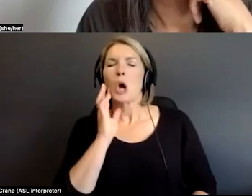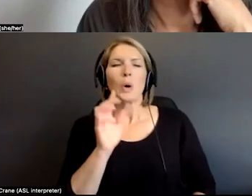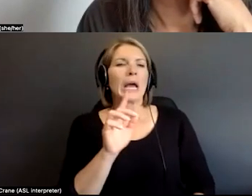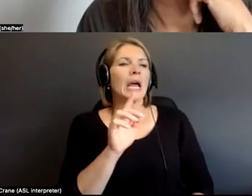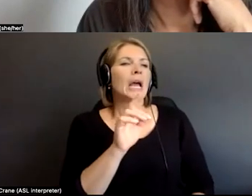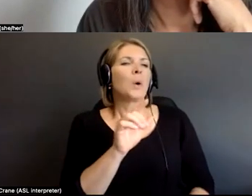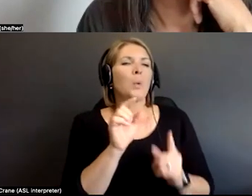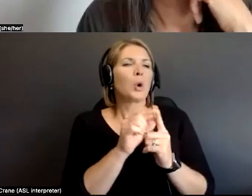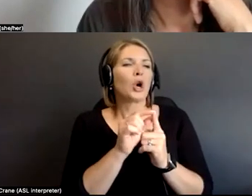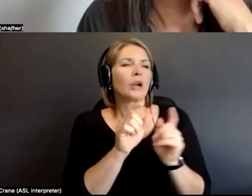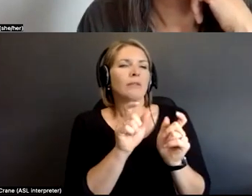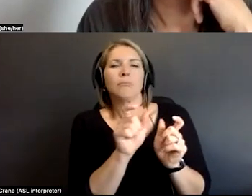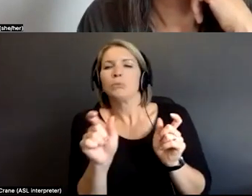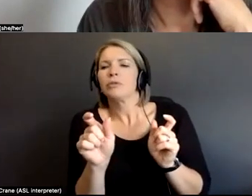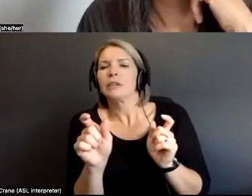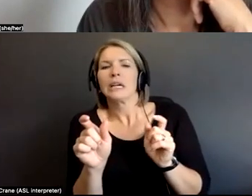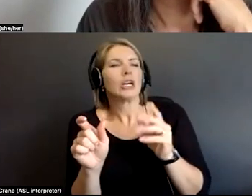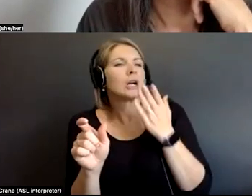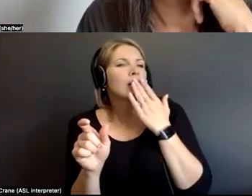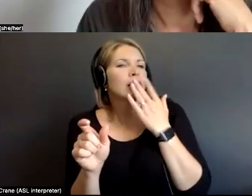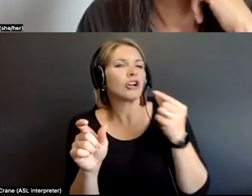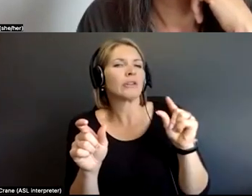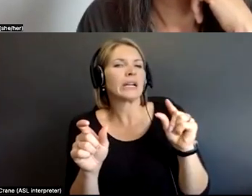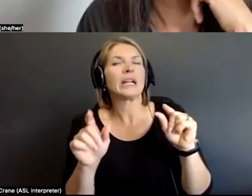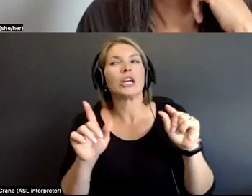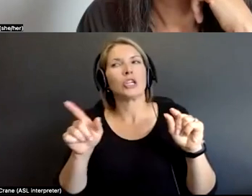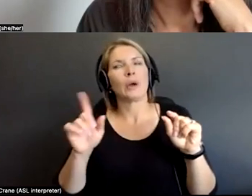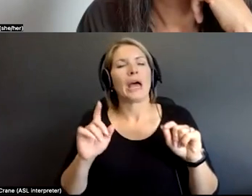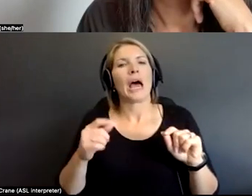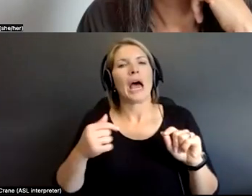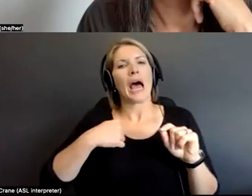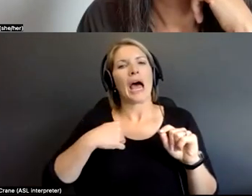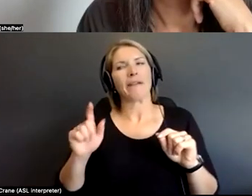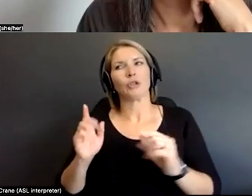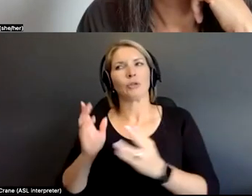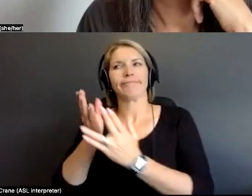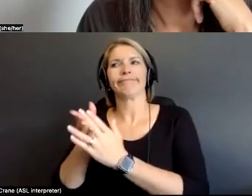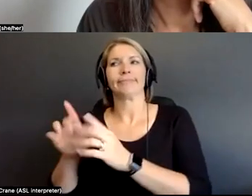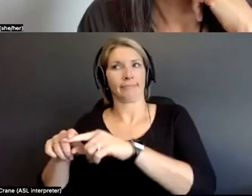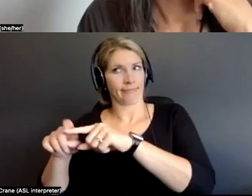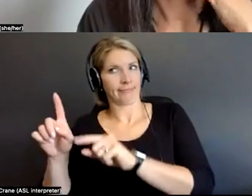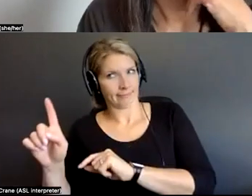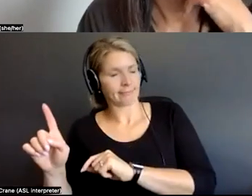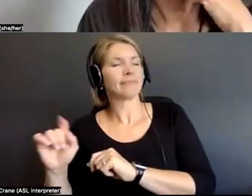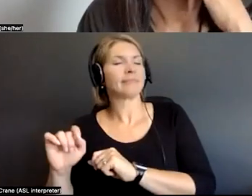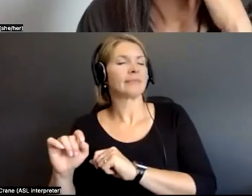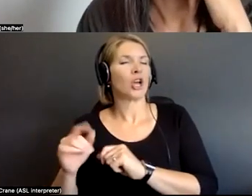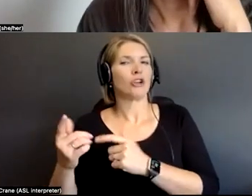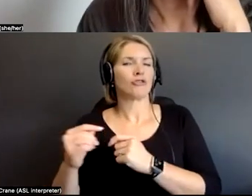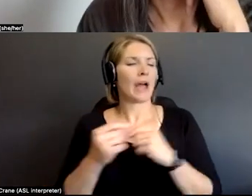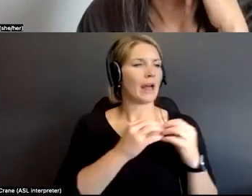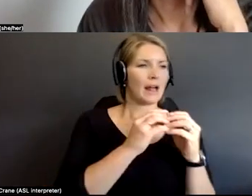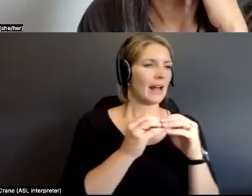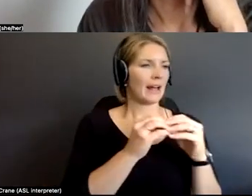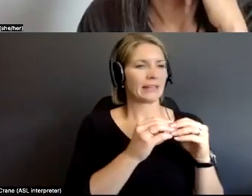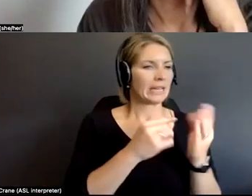do this. You kind of have to pause those and see where you can come up with a nice kind of consensus between everybody